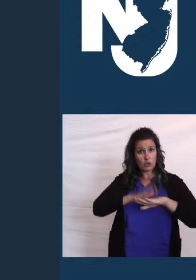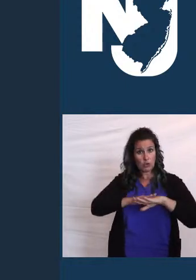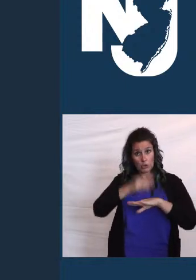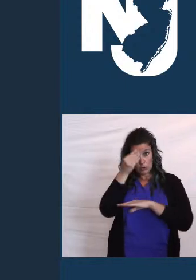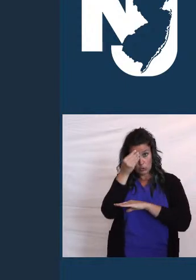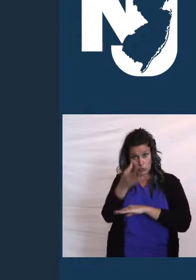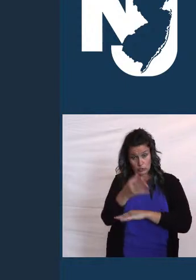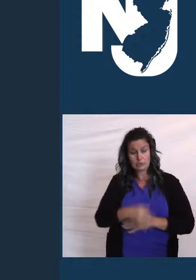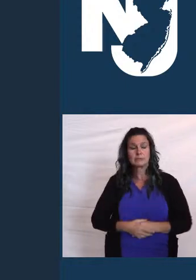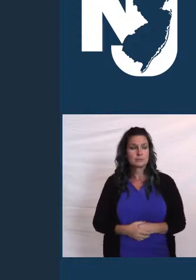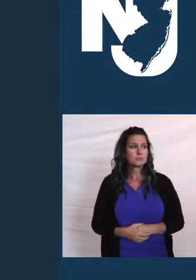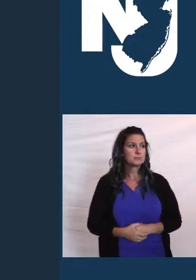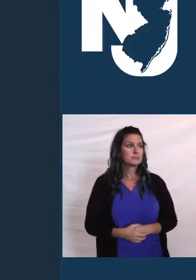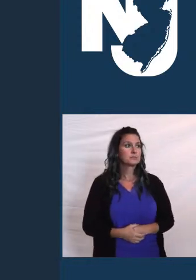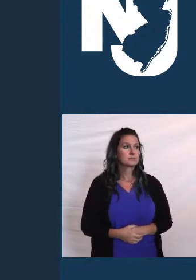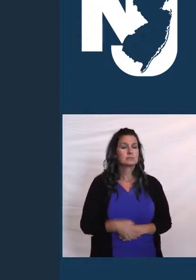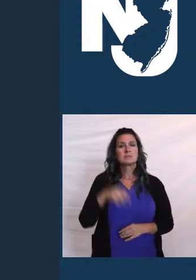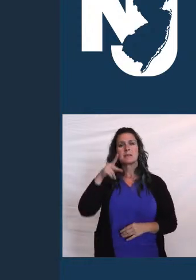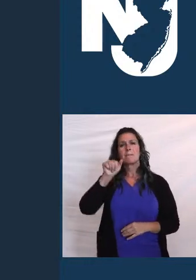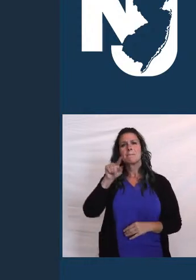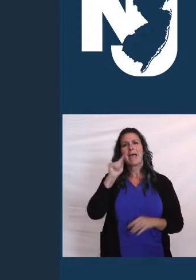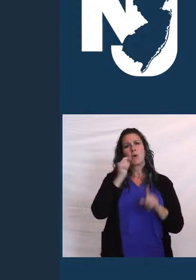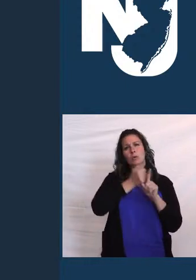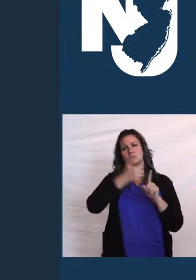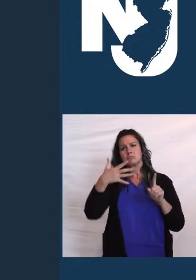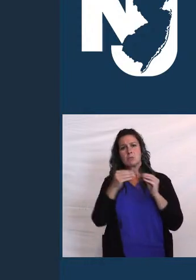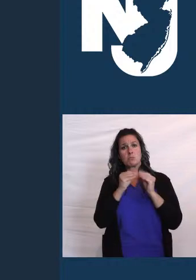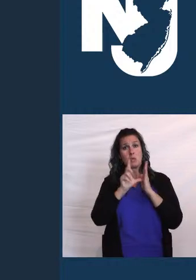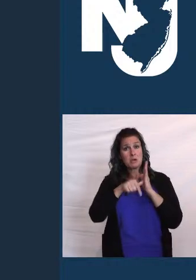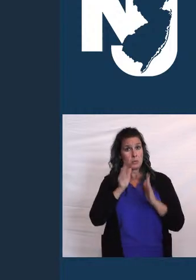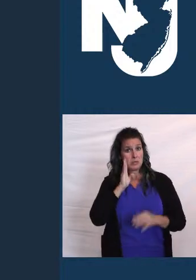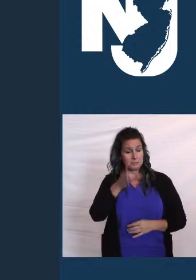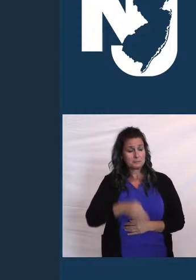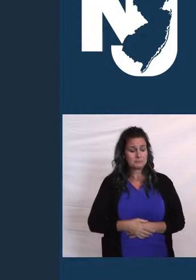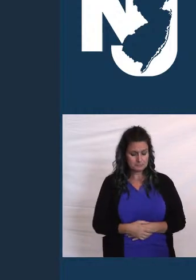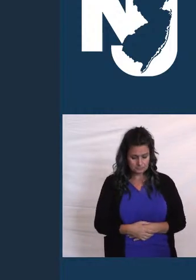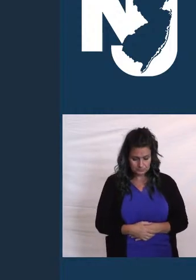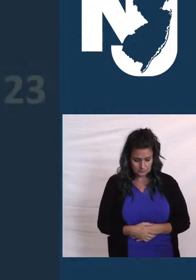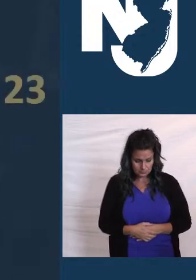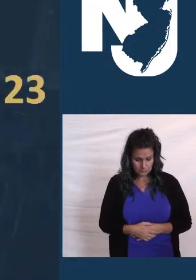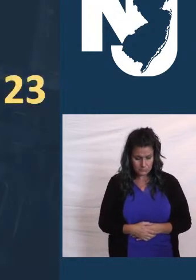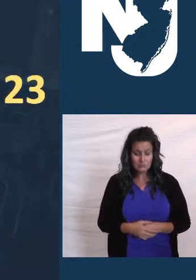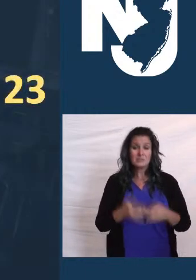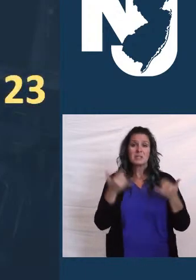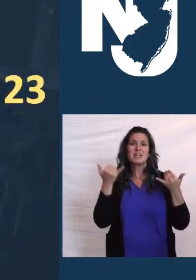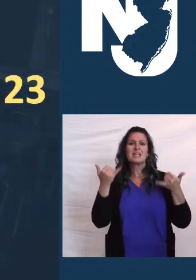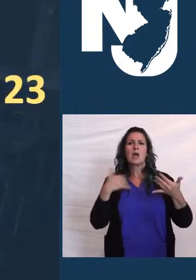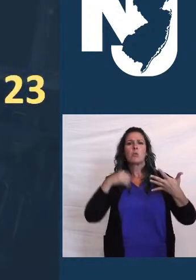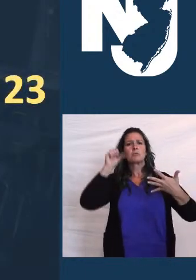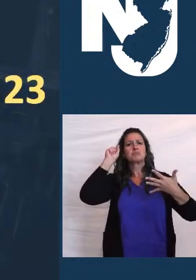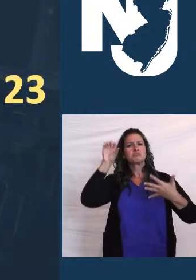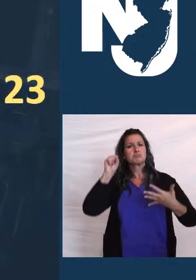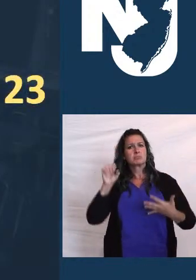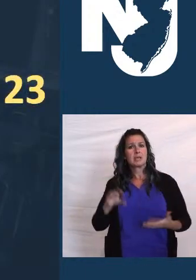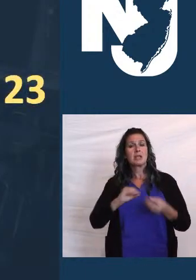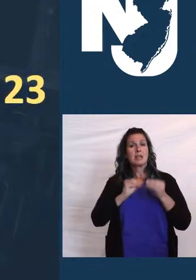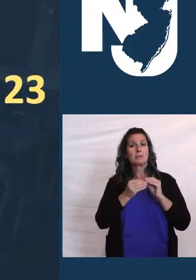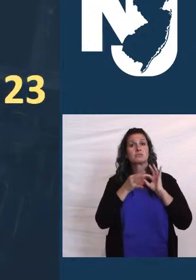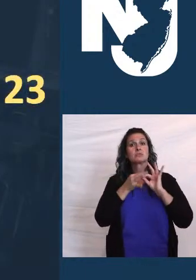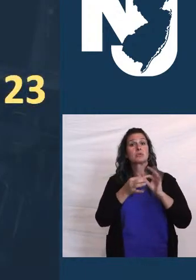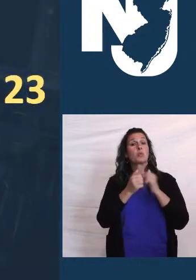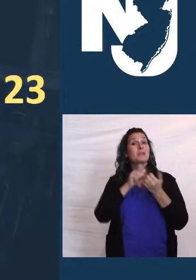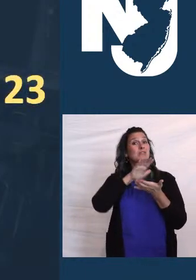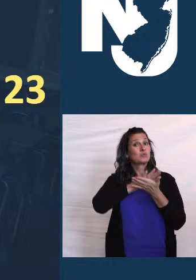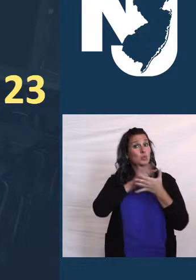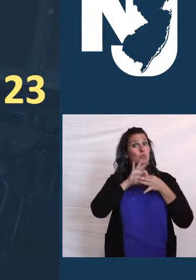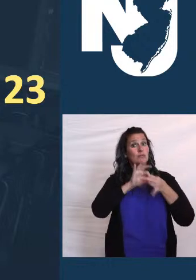more on that when we hear from you. Now, moving on, I want to give a quick breakdown of the most recent reports on